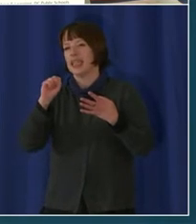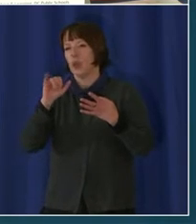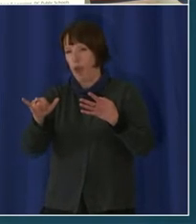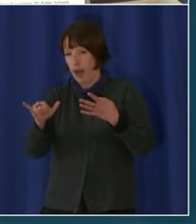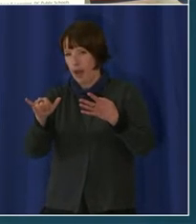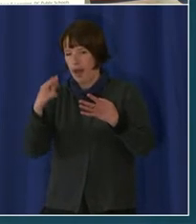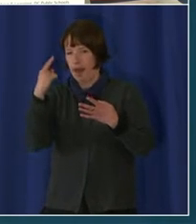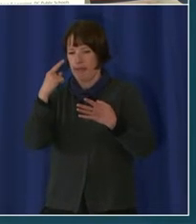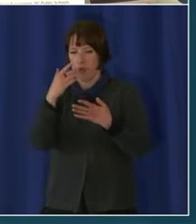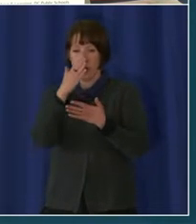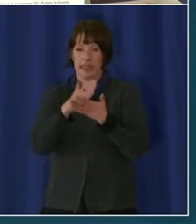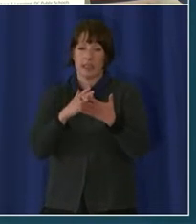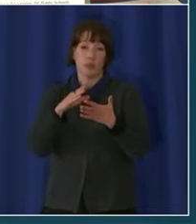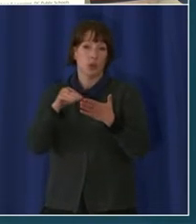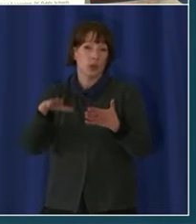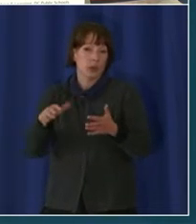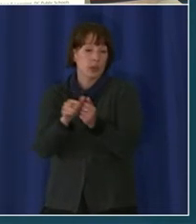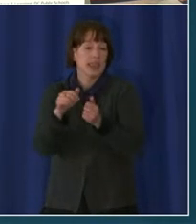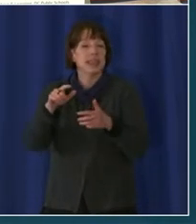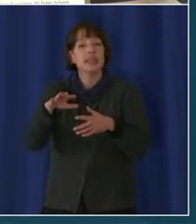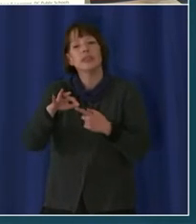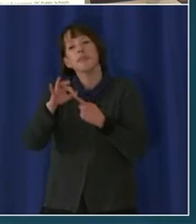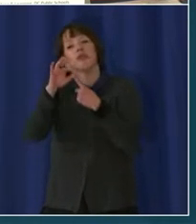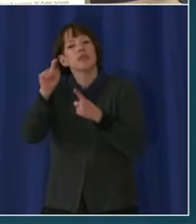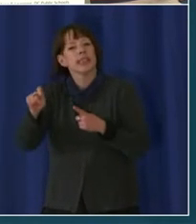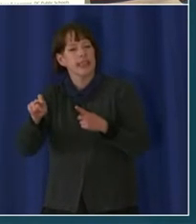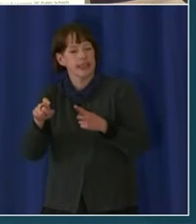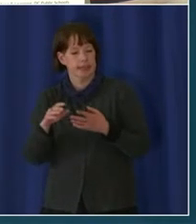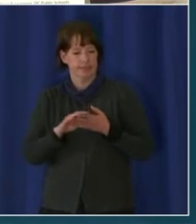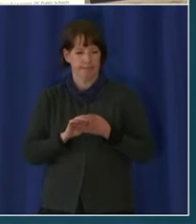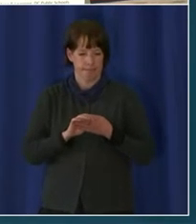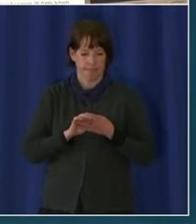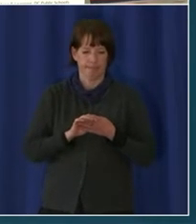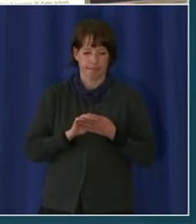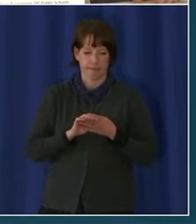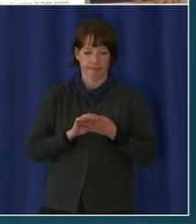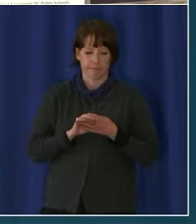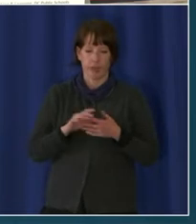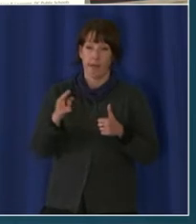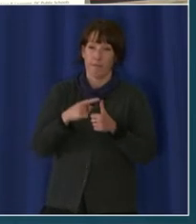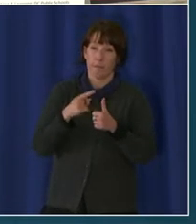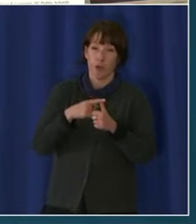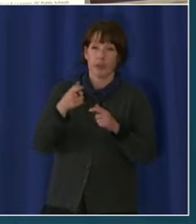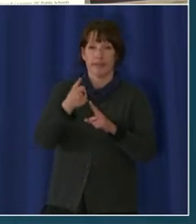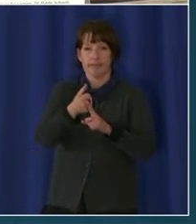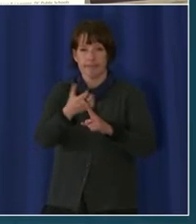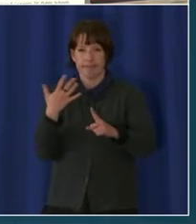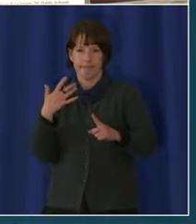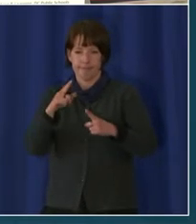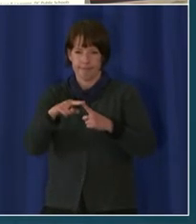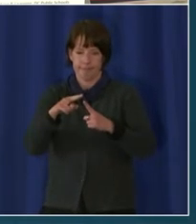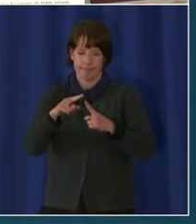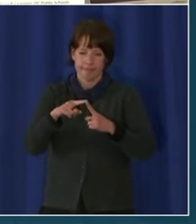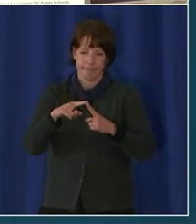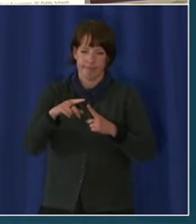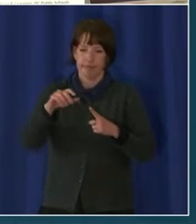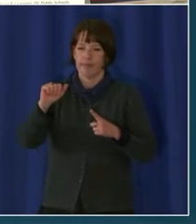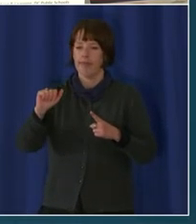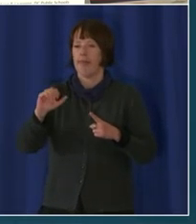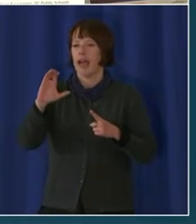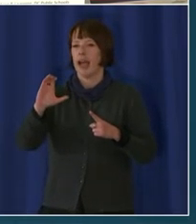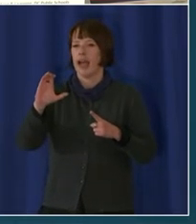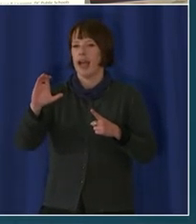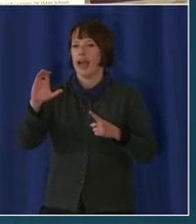our students with special needs. So we'll learn more about those in a moment. But let me talk first about the acceleration programming.